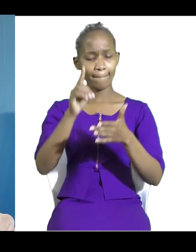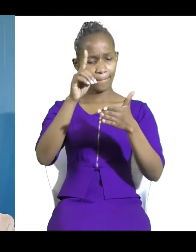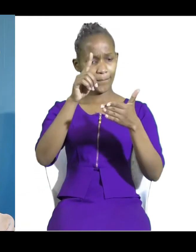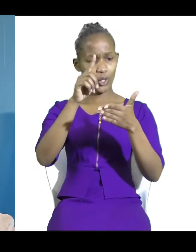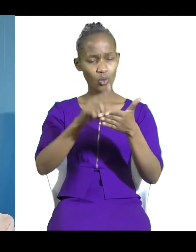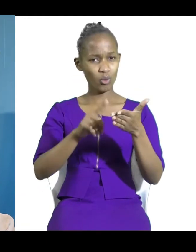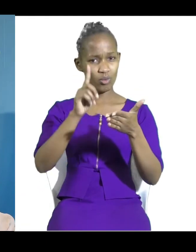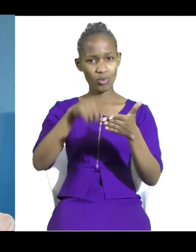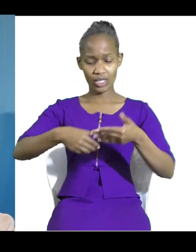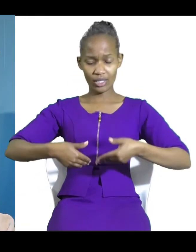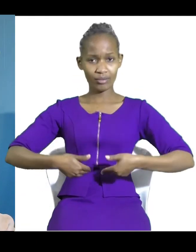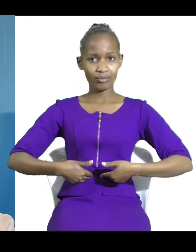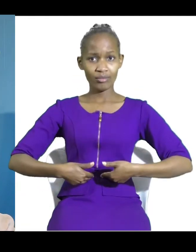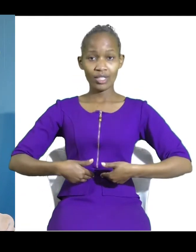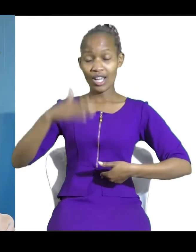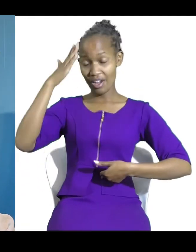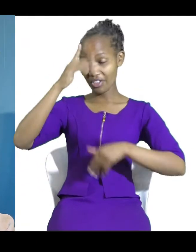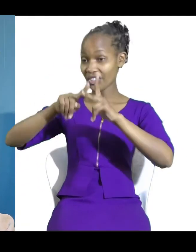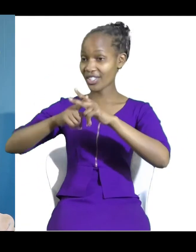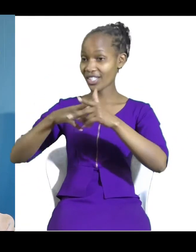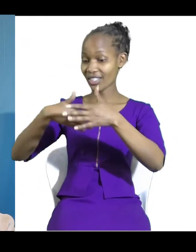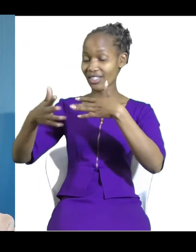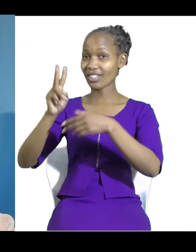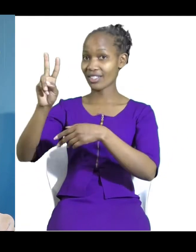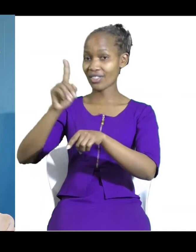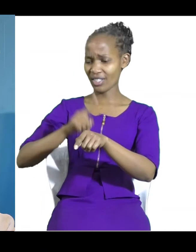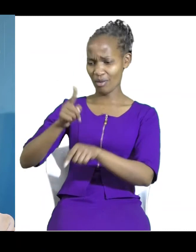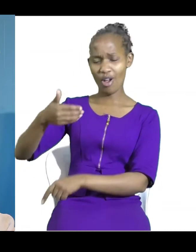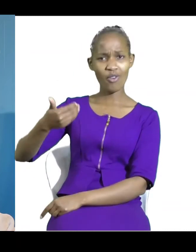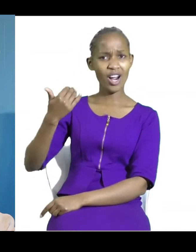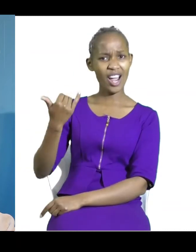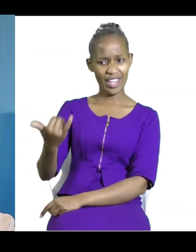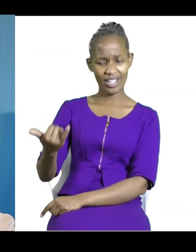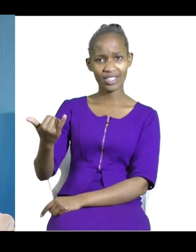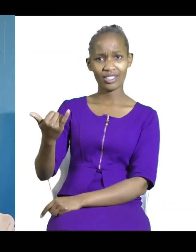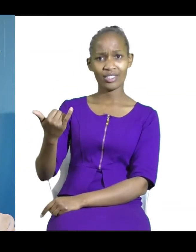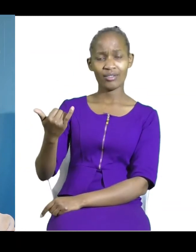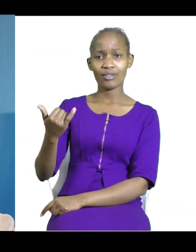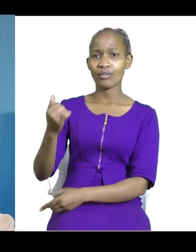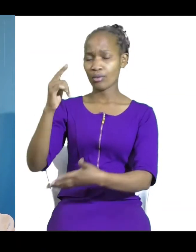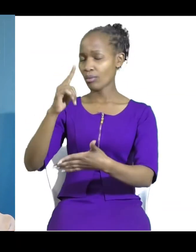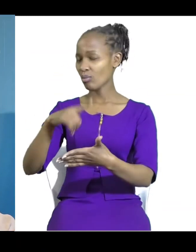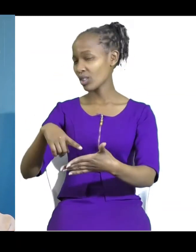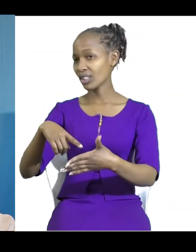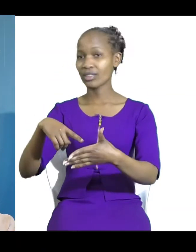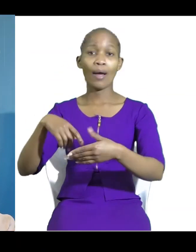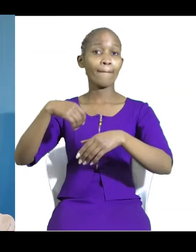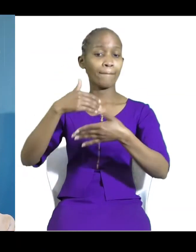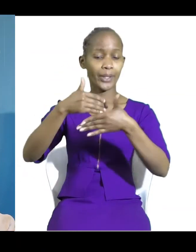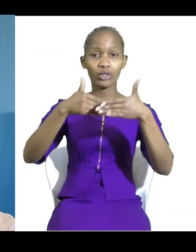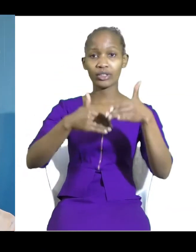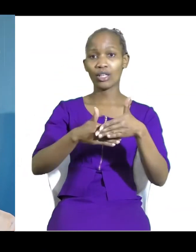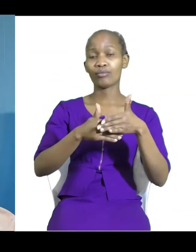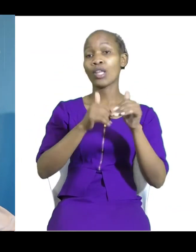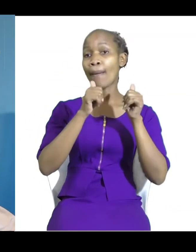is like, what does, as a young person, because I know you founded Science TV like when you were pretty young, what does building a brand and a business look like?